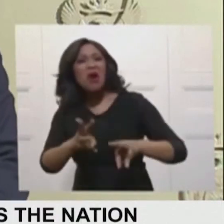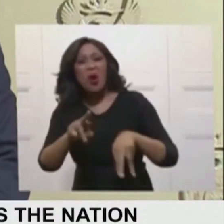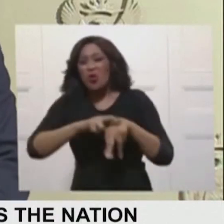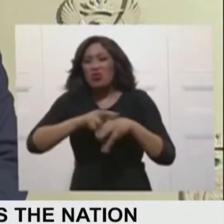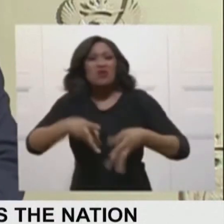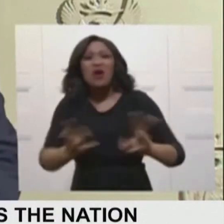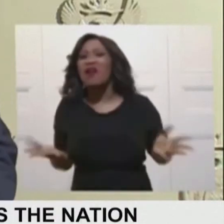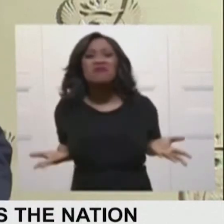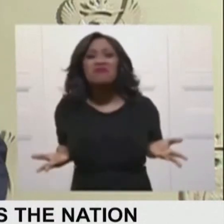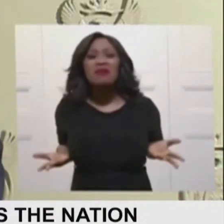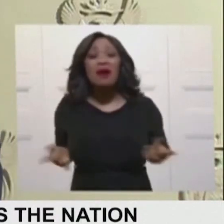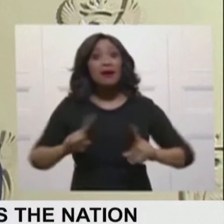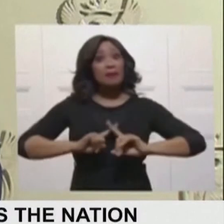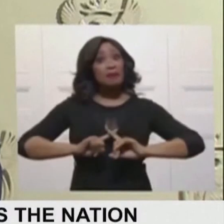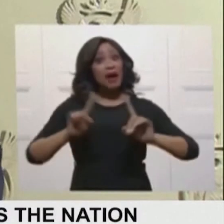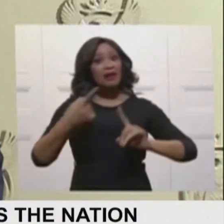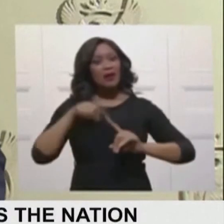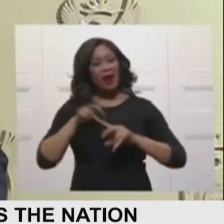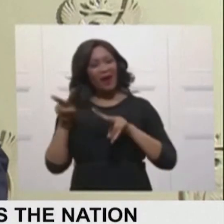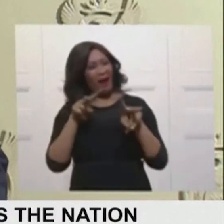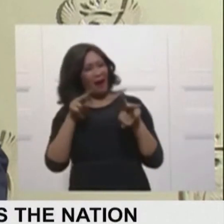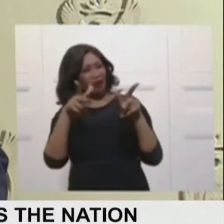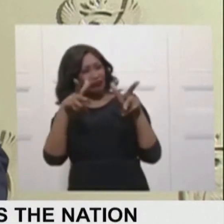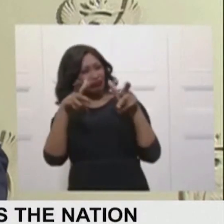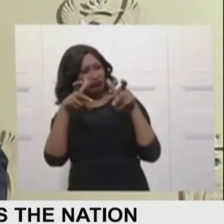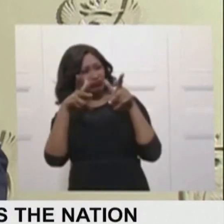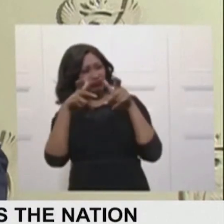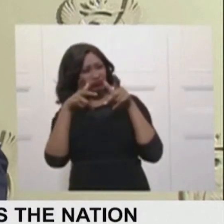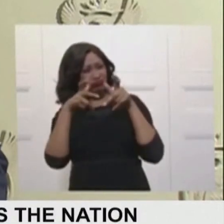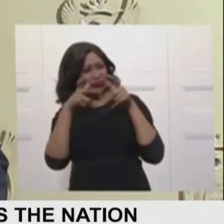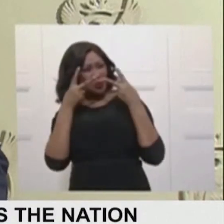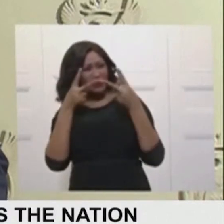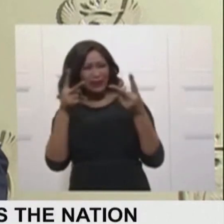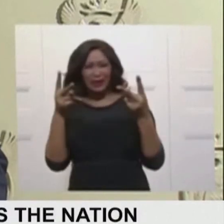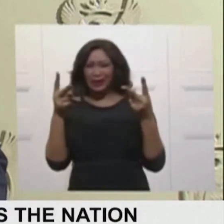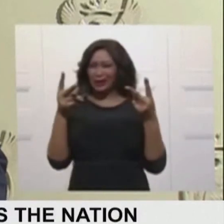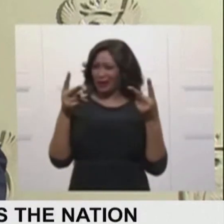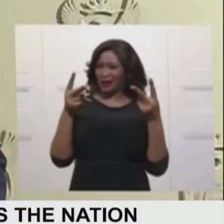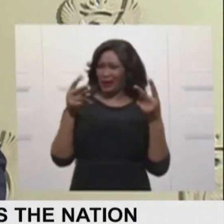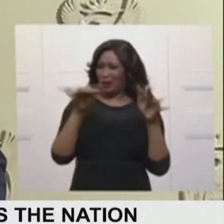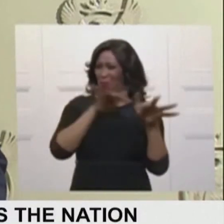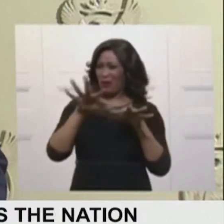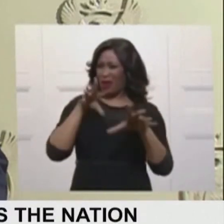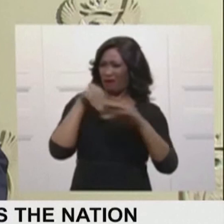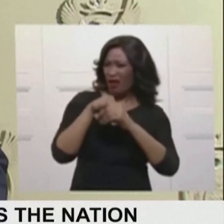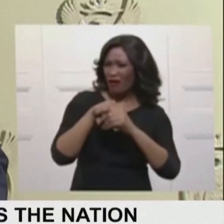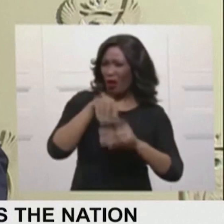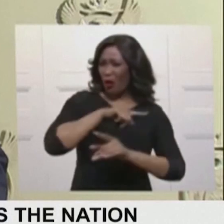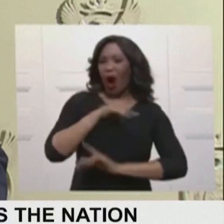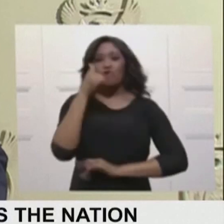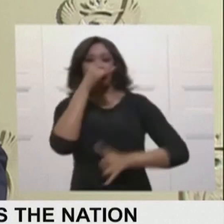However, what we are witnessing now are opportunistic acts of